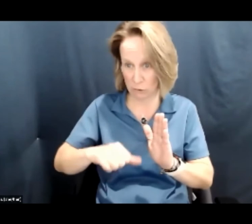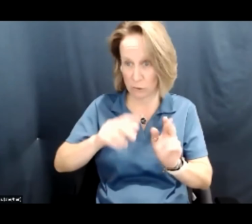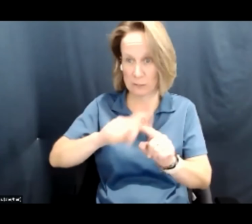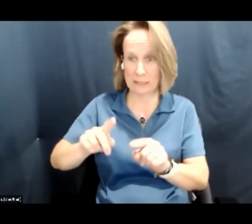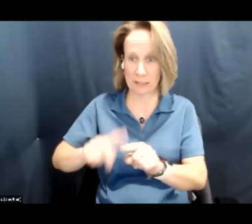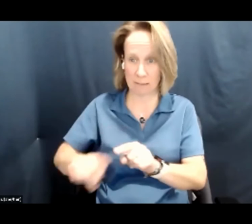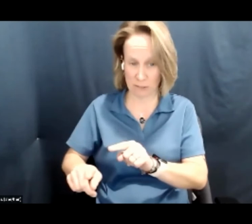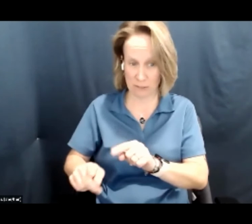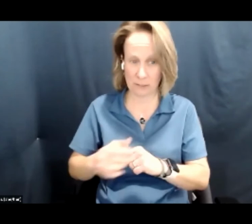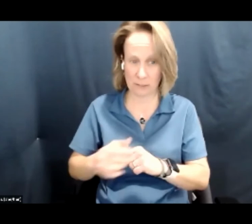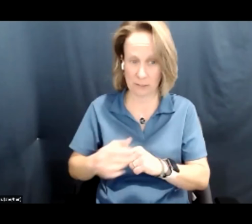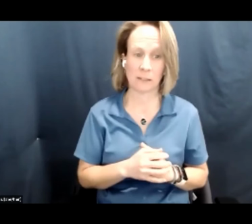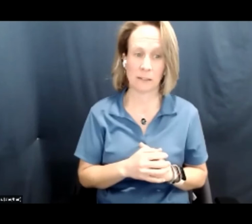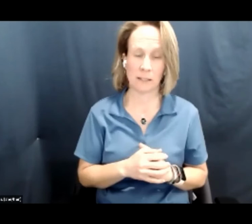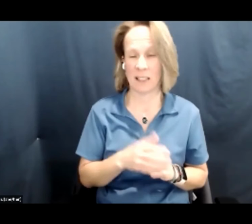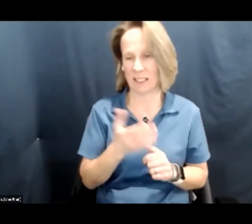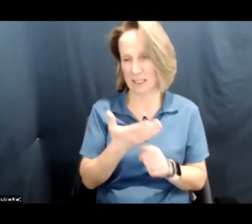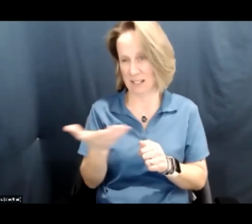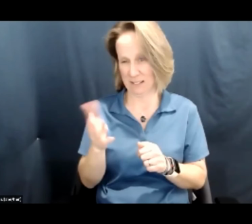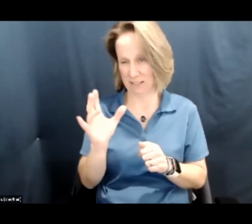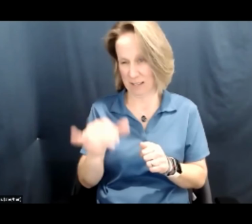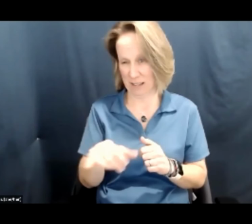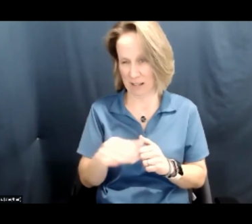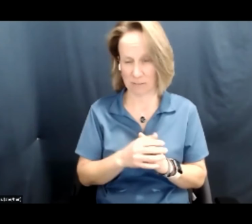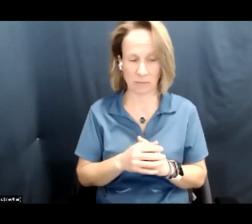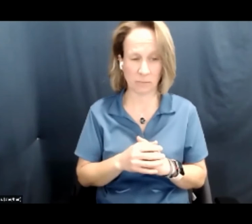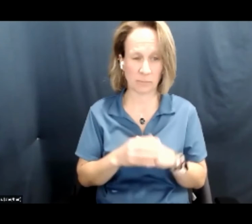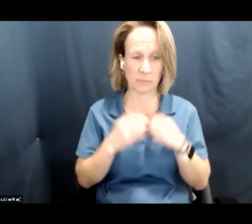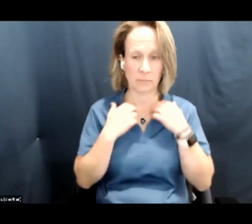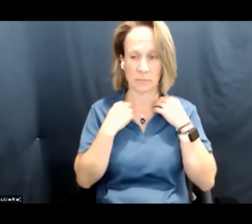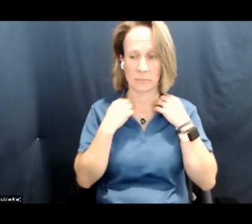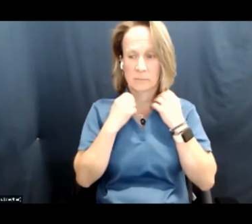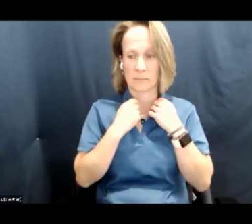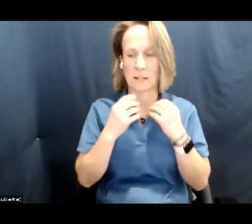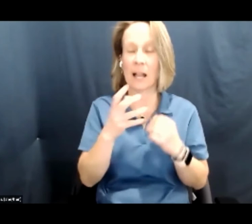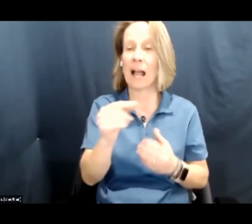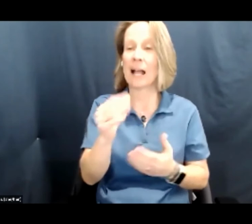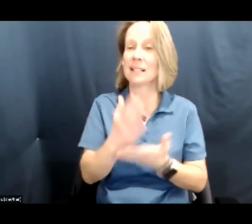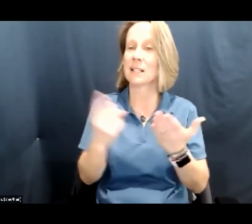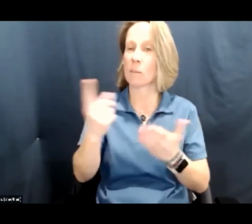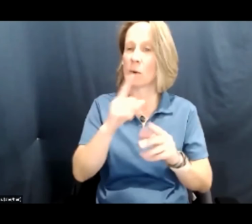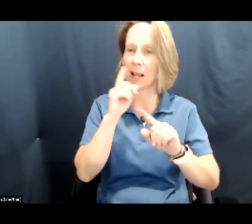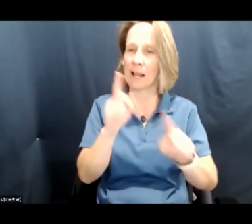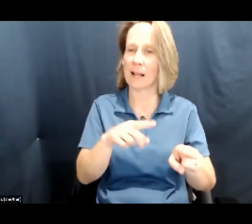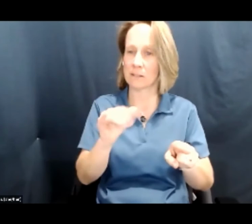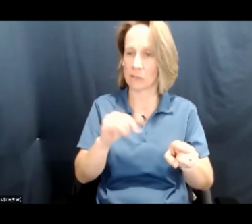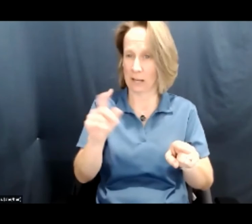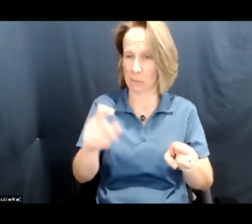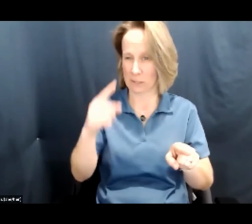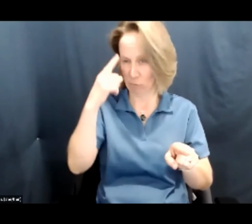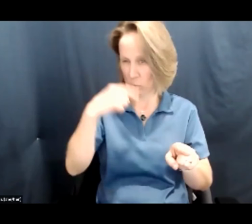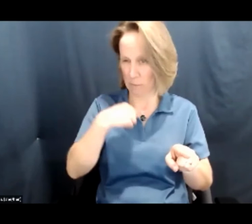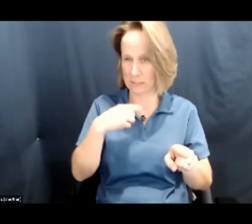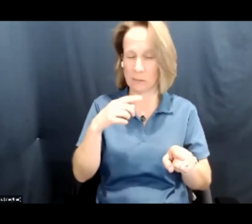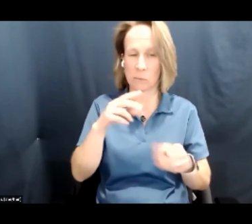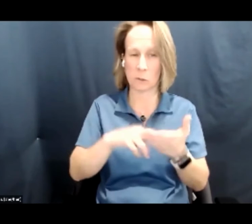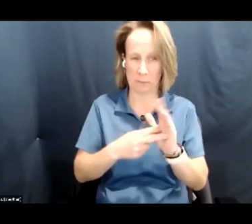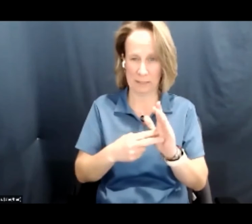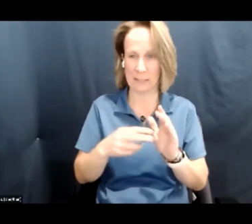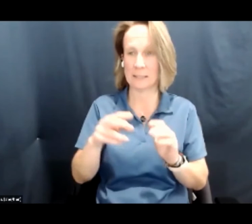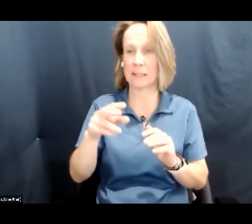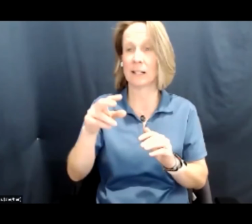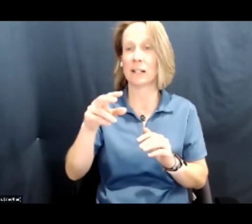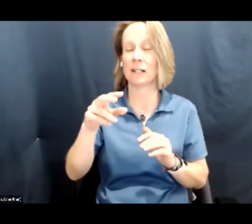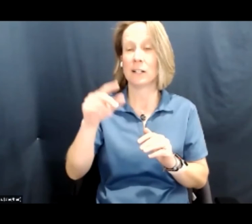that. And then I'm seeing someone, someone answered that question for me. So it can be, the gender dysphoria can